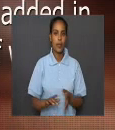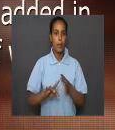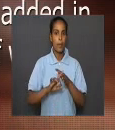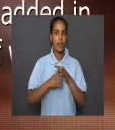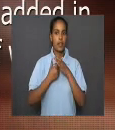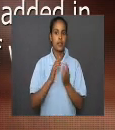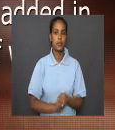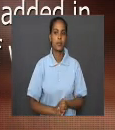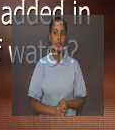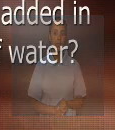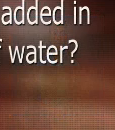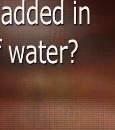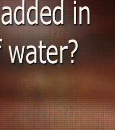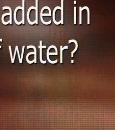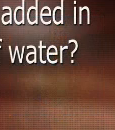Begin.